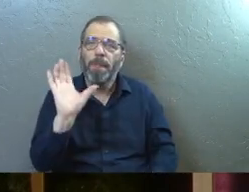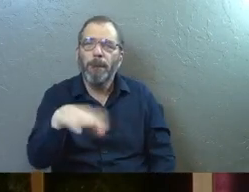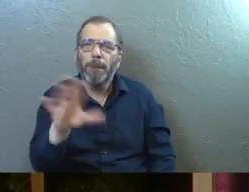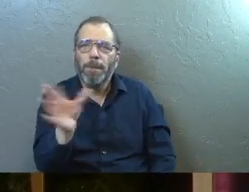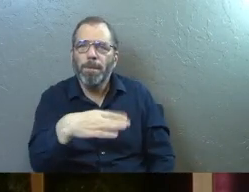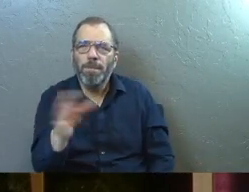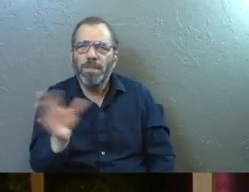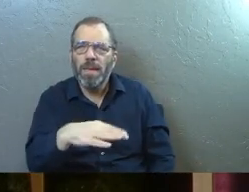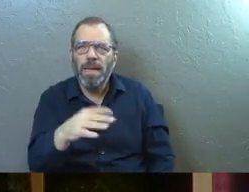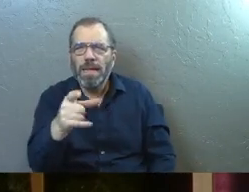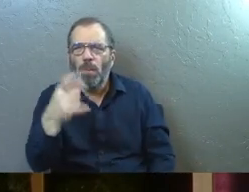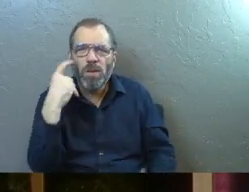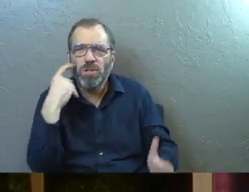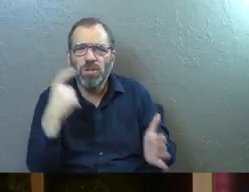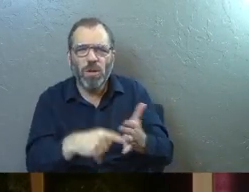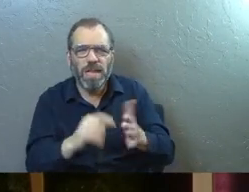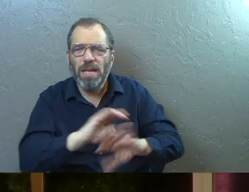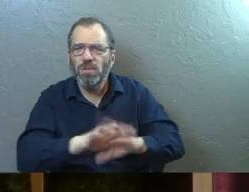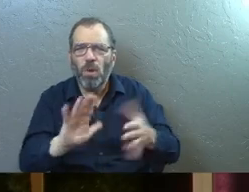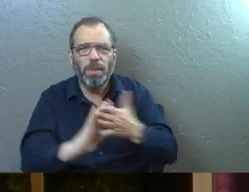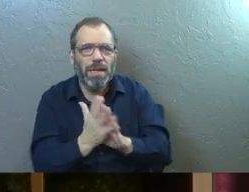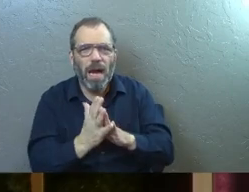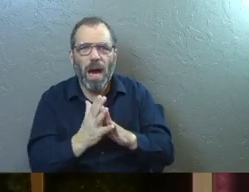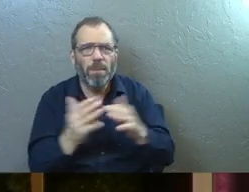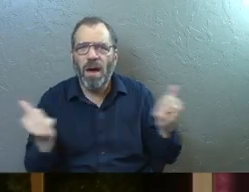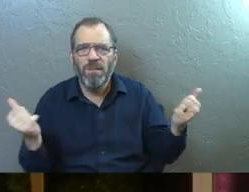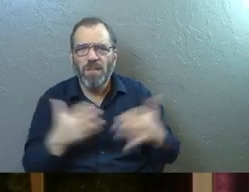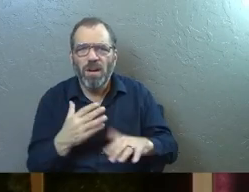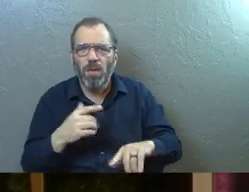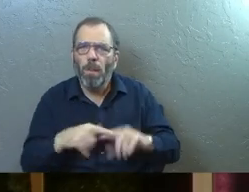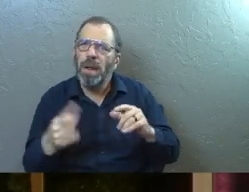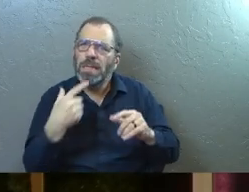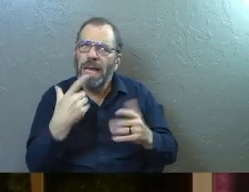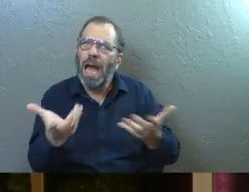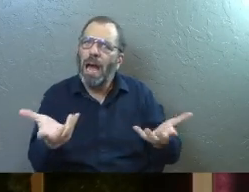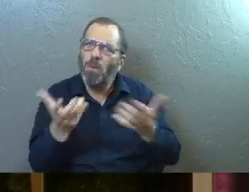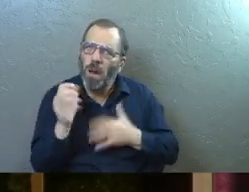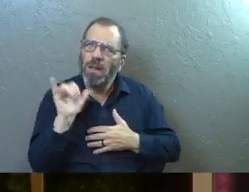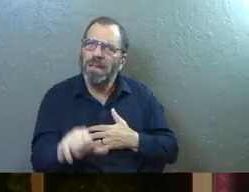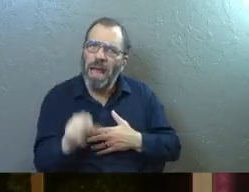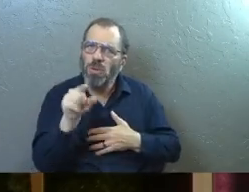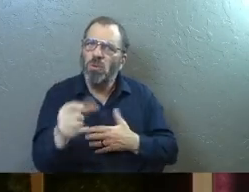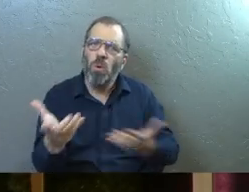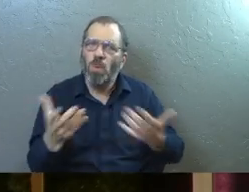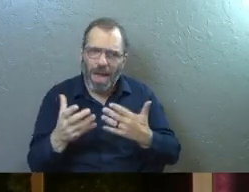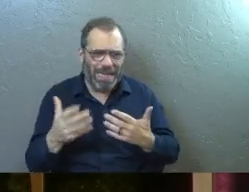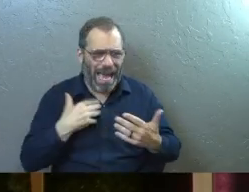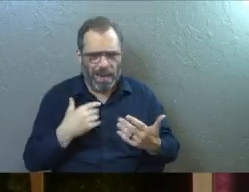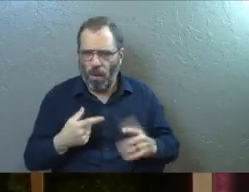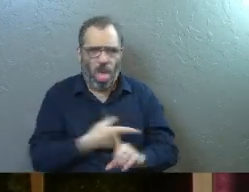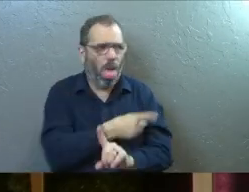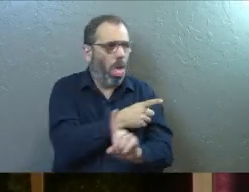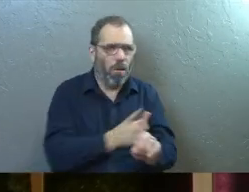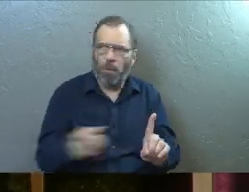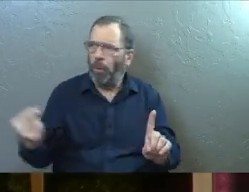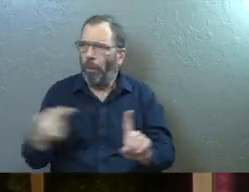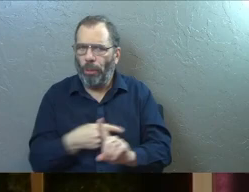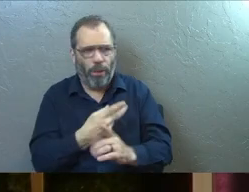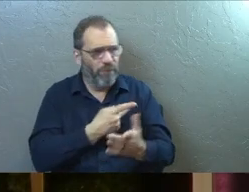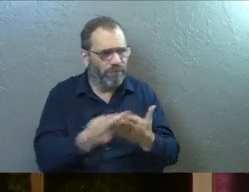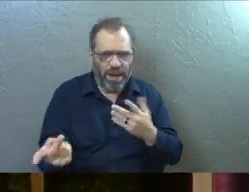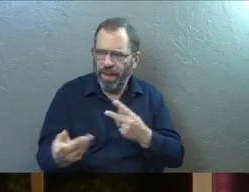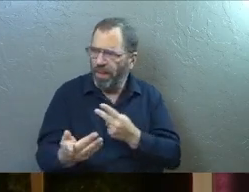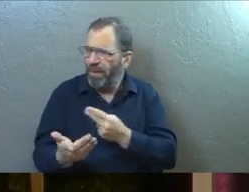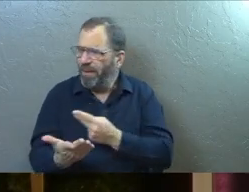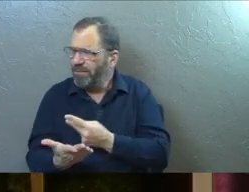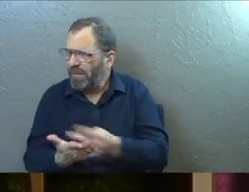to see that challenge and not be freaked out by it, but I want us to go, that's what I want. Like, I don't want to be knocked around all the time. And when things